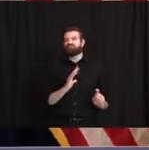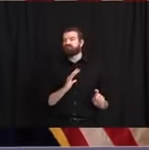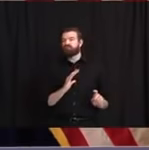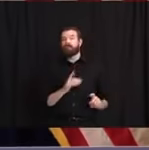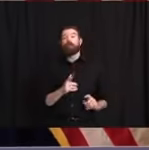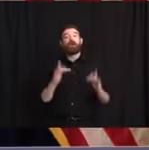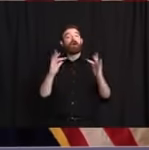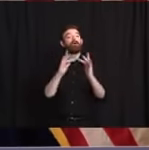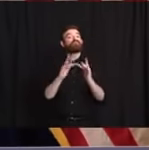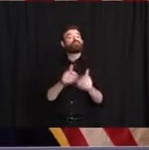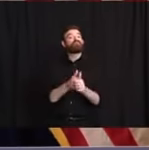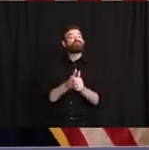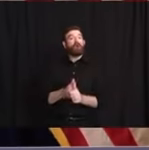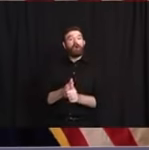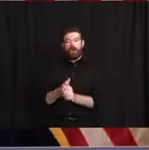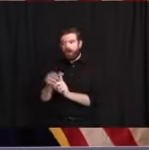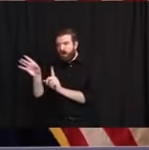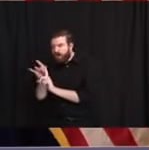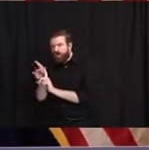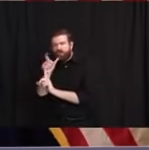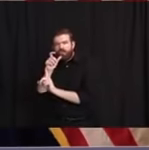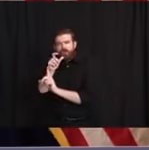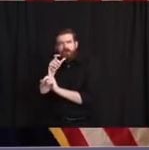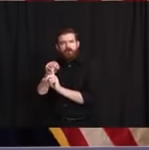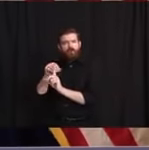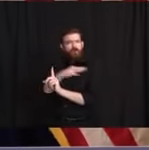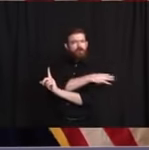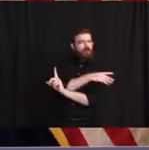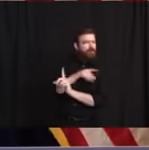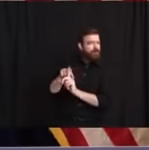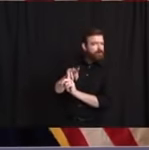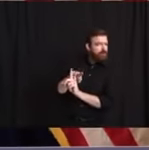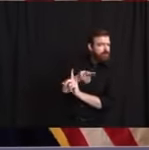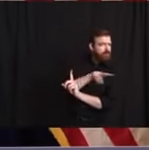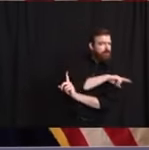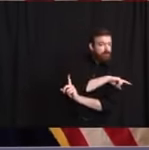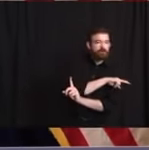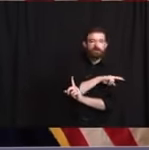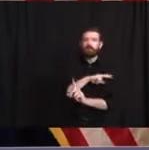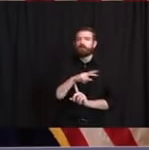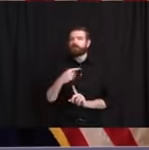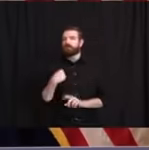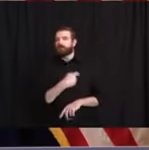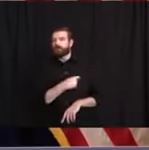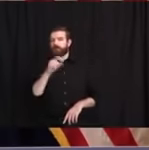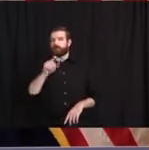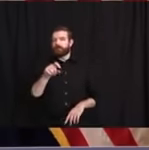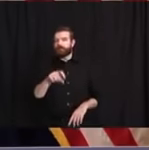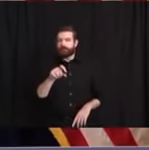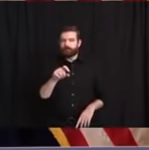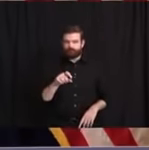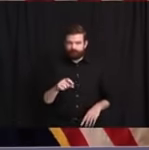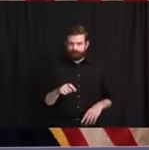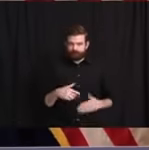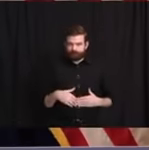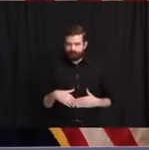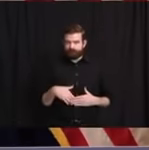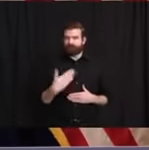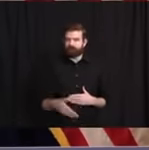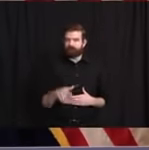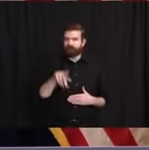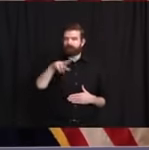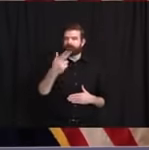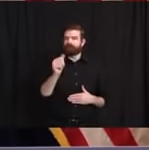wanted to have up and running before we sort of lifted the lid on phase 2 of